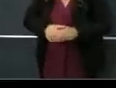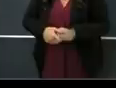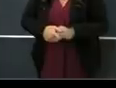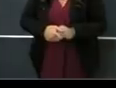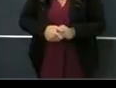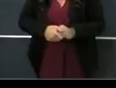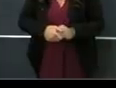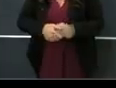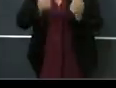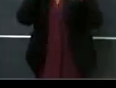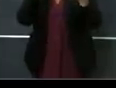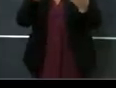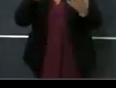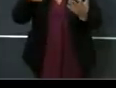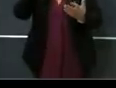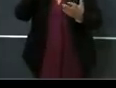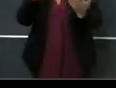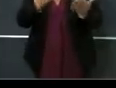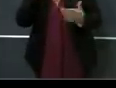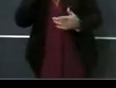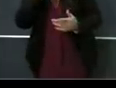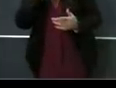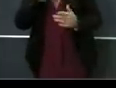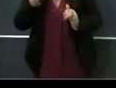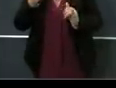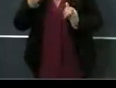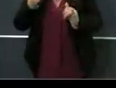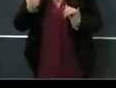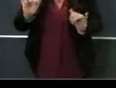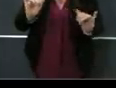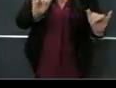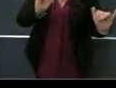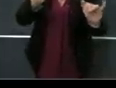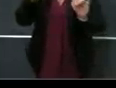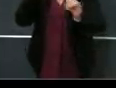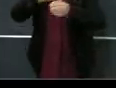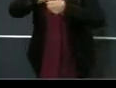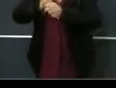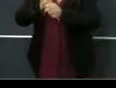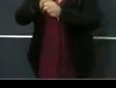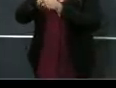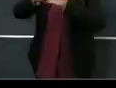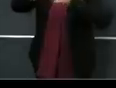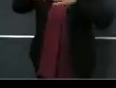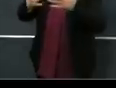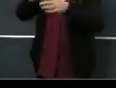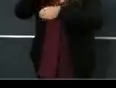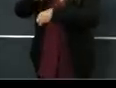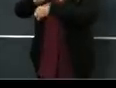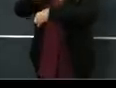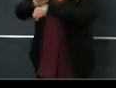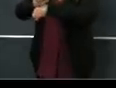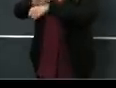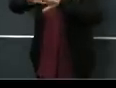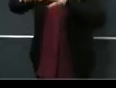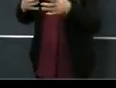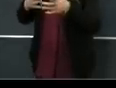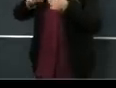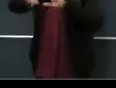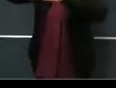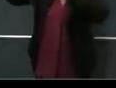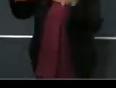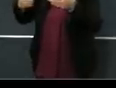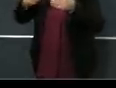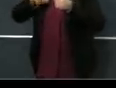respect, many of you may have heard that we've created a task force on closing the digital divide. Simply